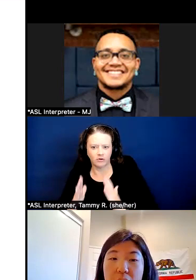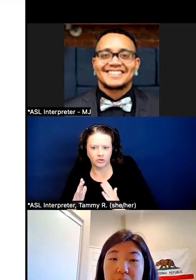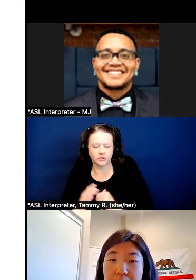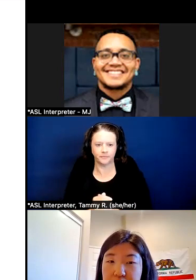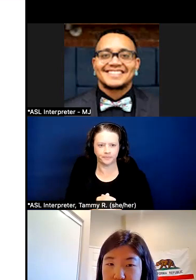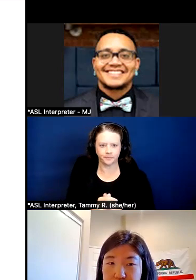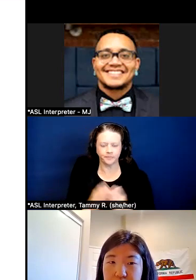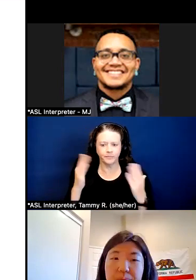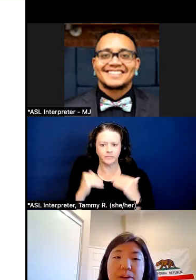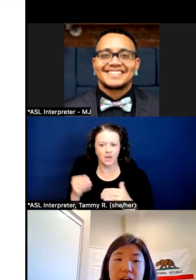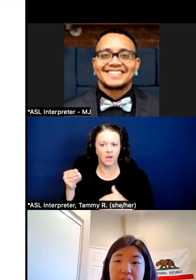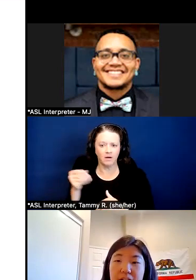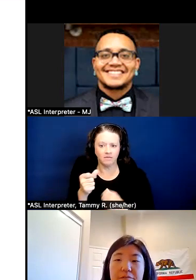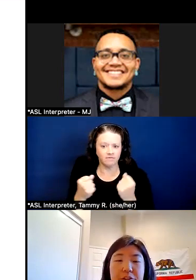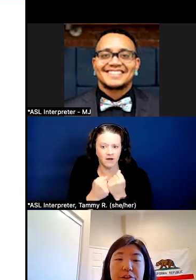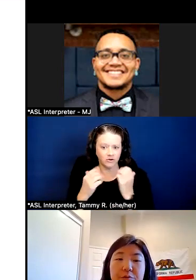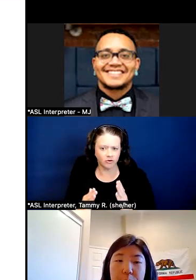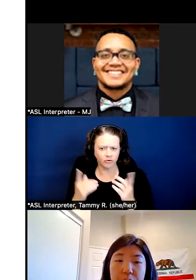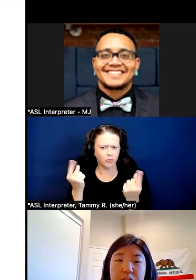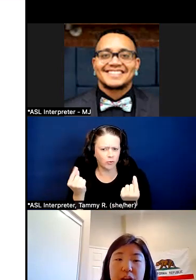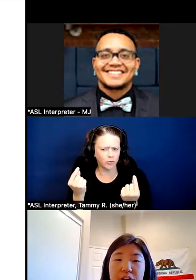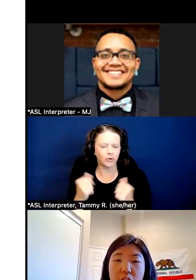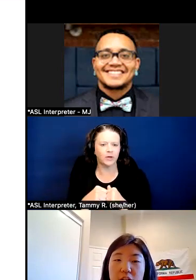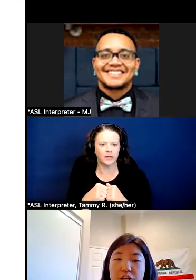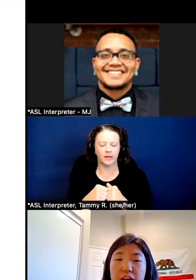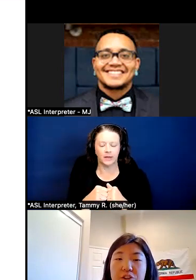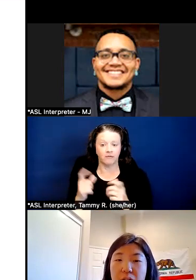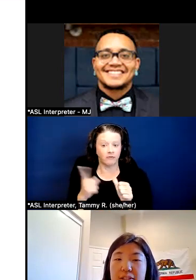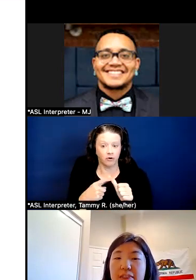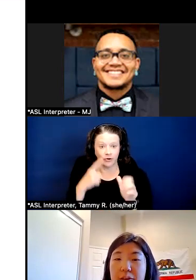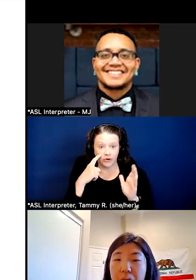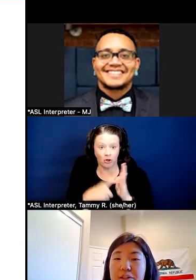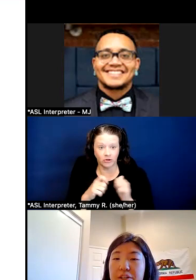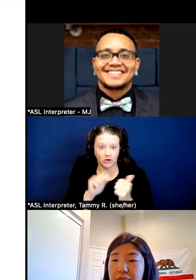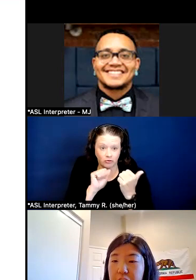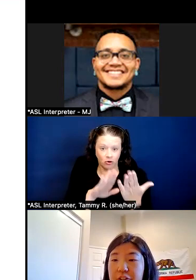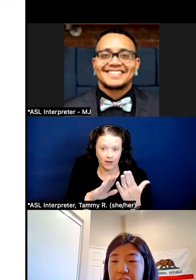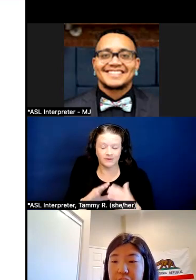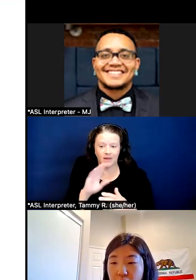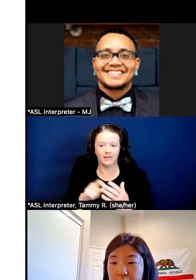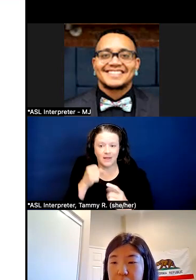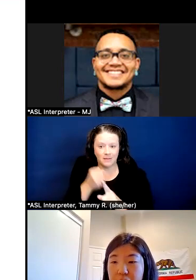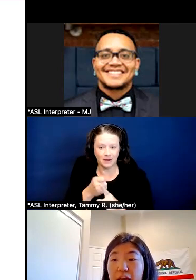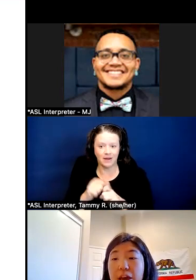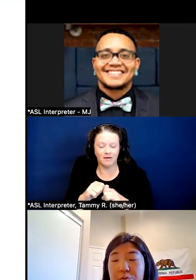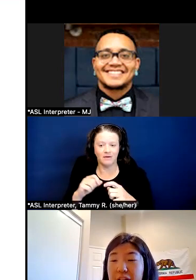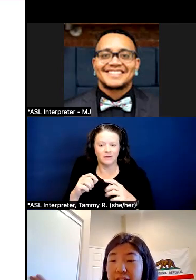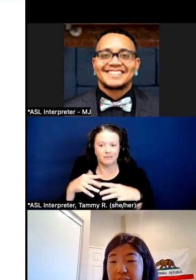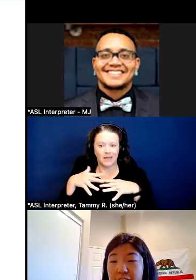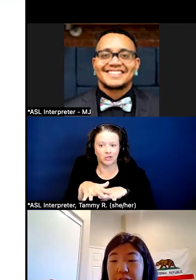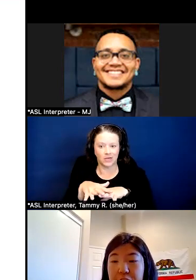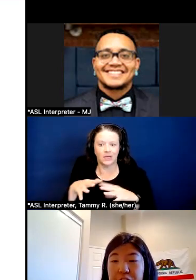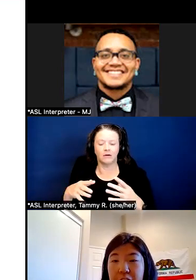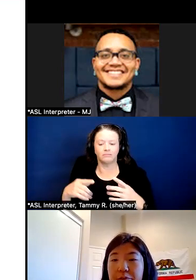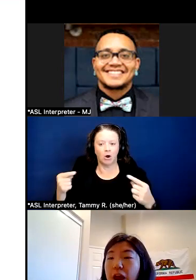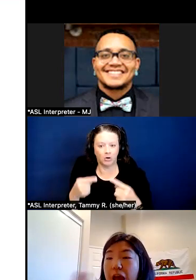Now, what can funders do? Again, first and foremost, acknowledge and address the impact of intersecting harms. And really,